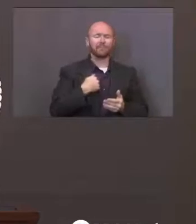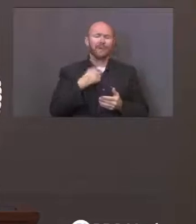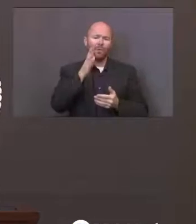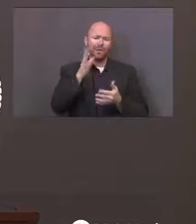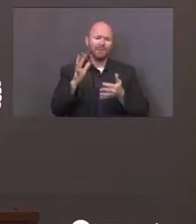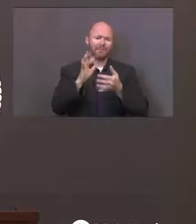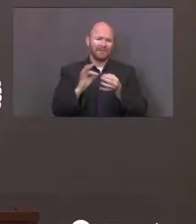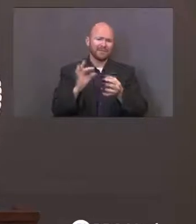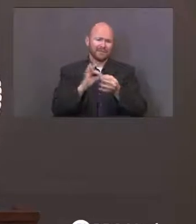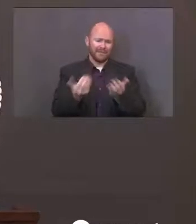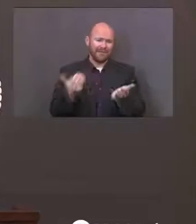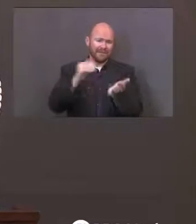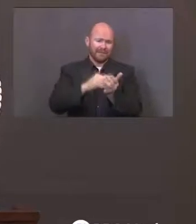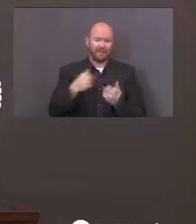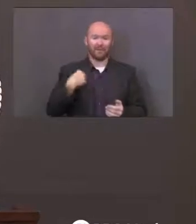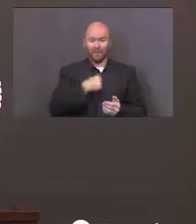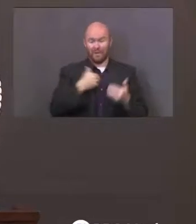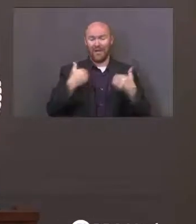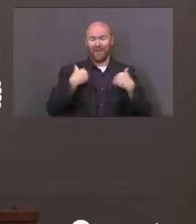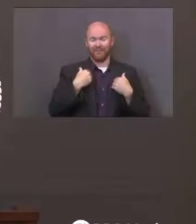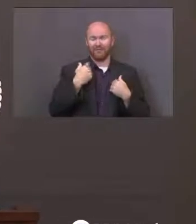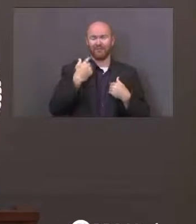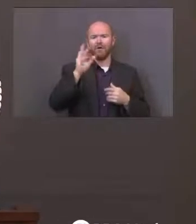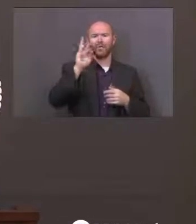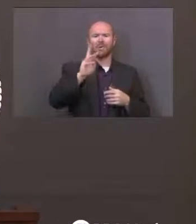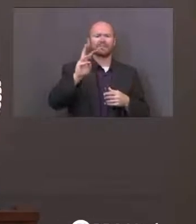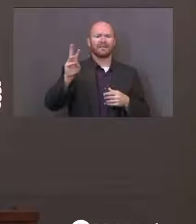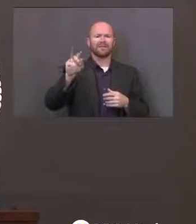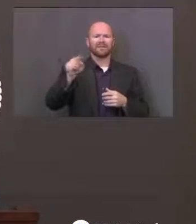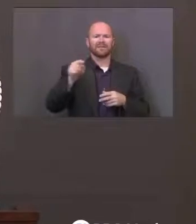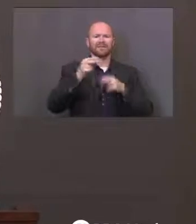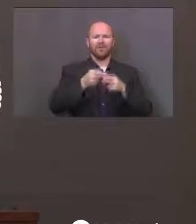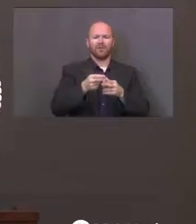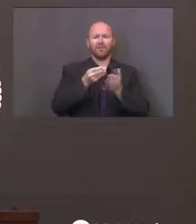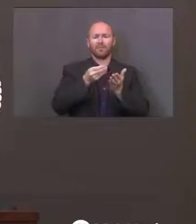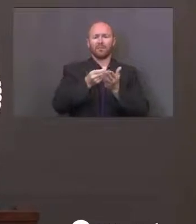again. We have a web page called